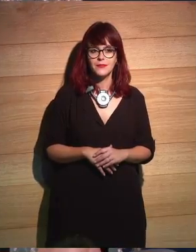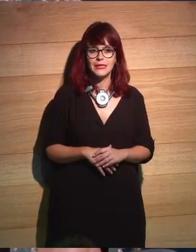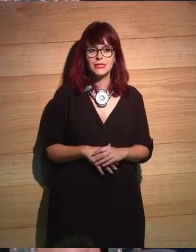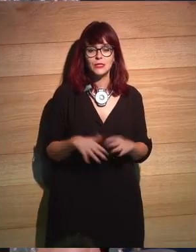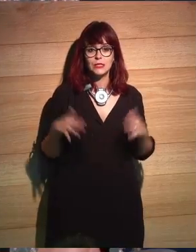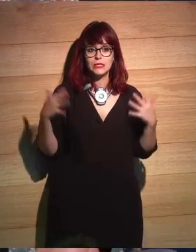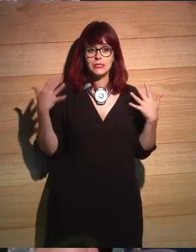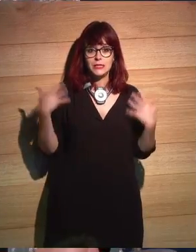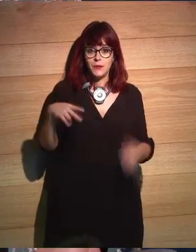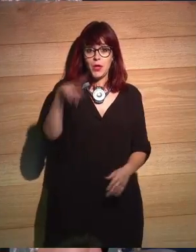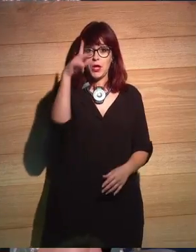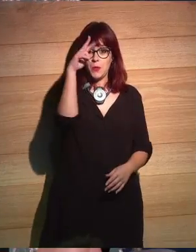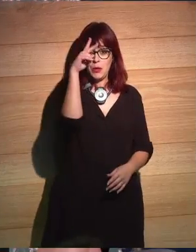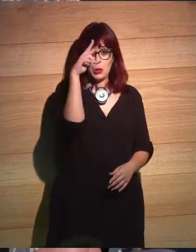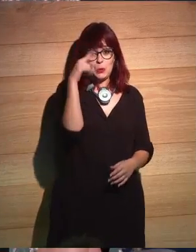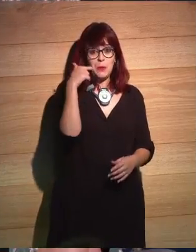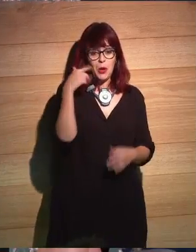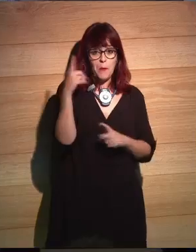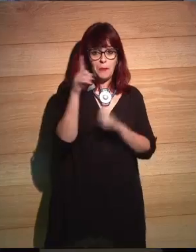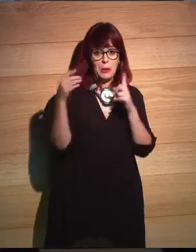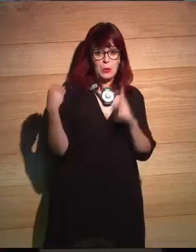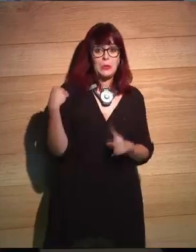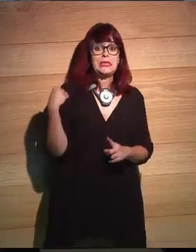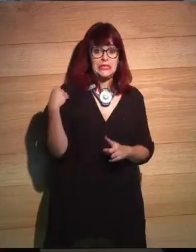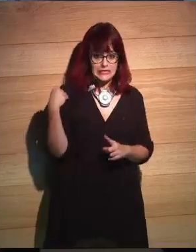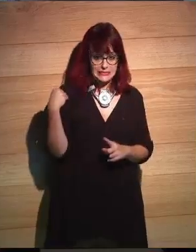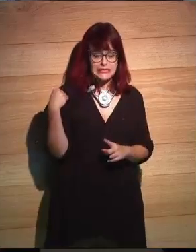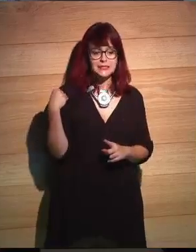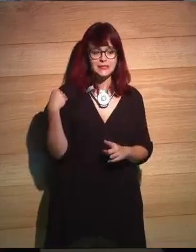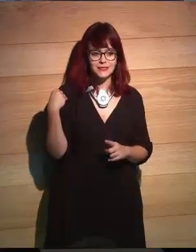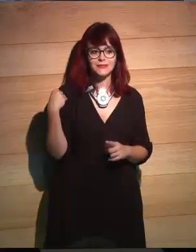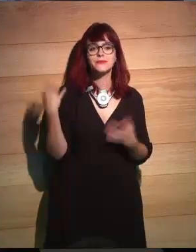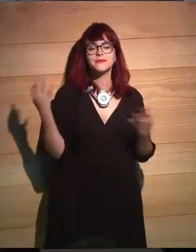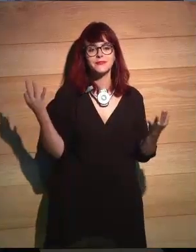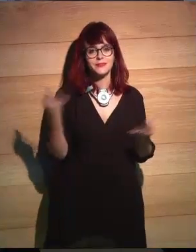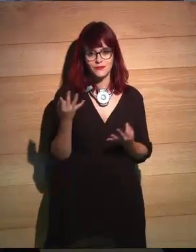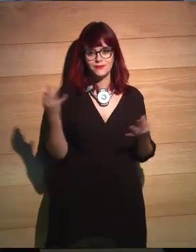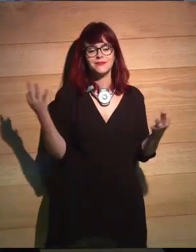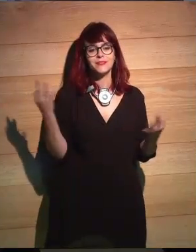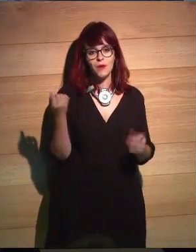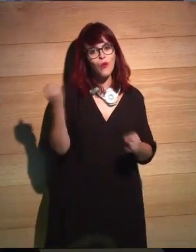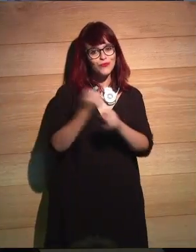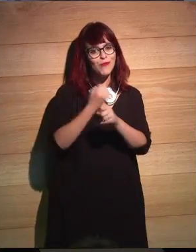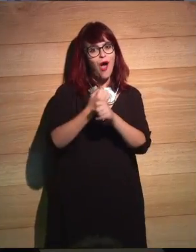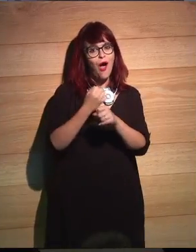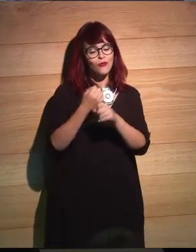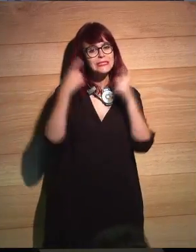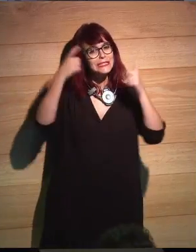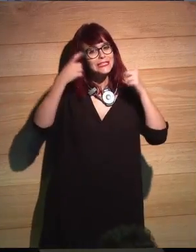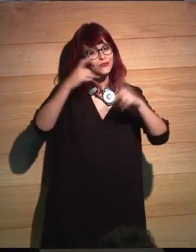question. I think we have more work to do when building bridges.